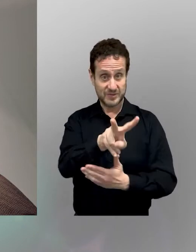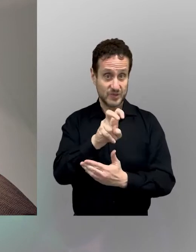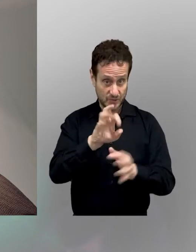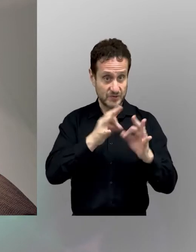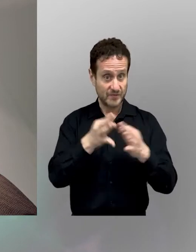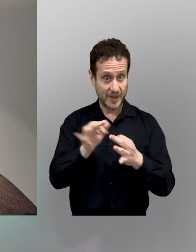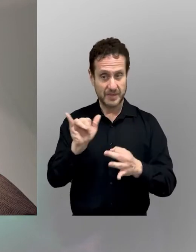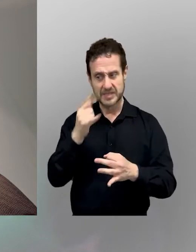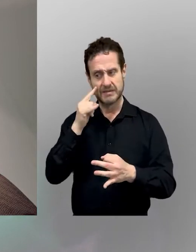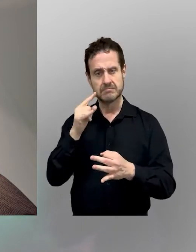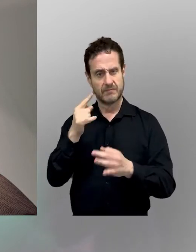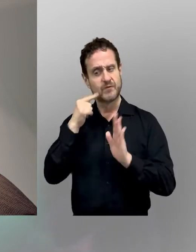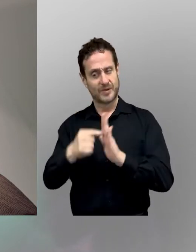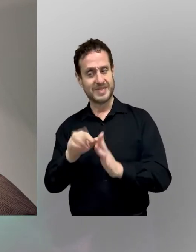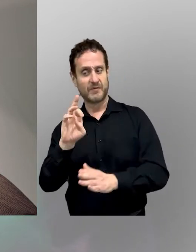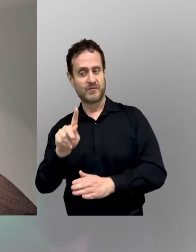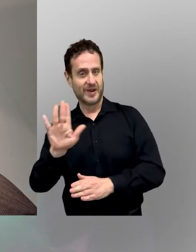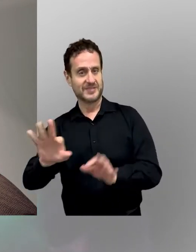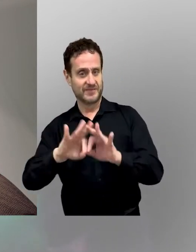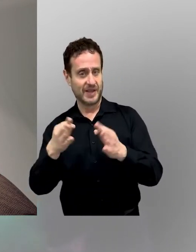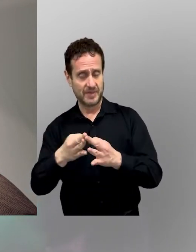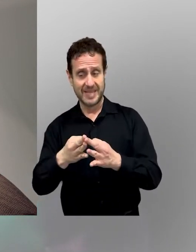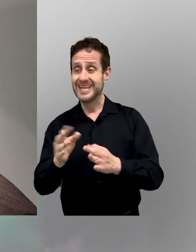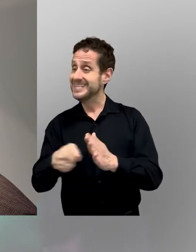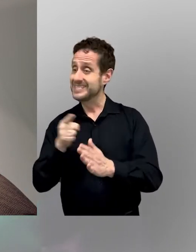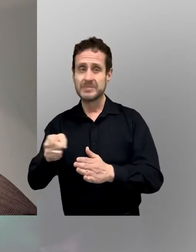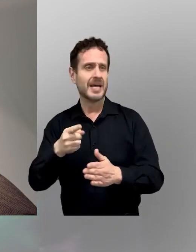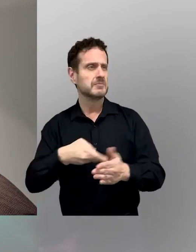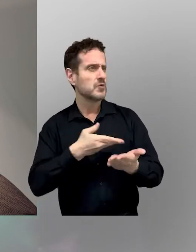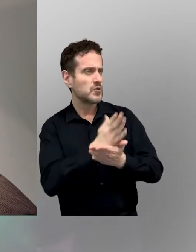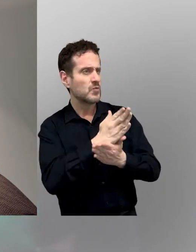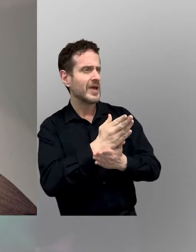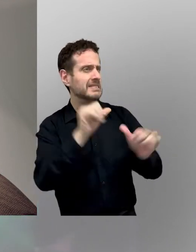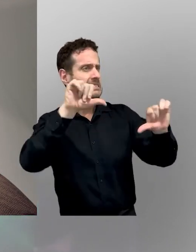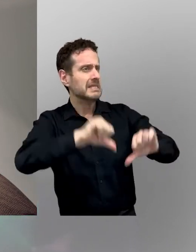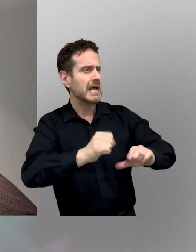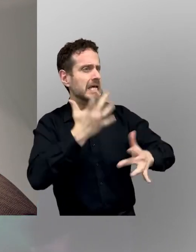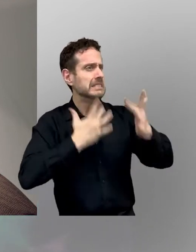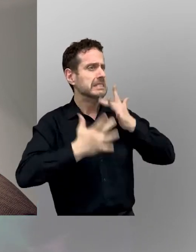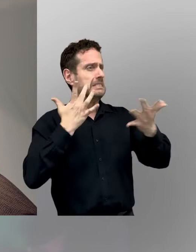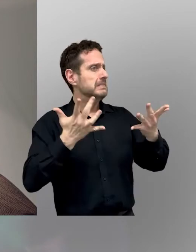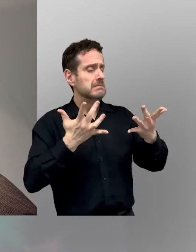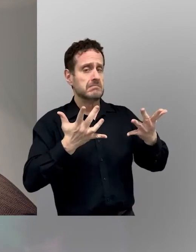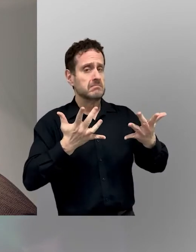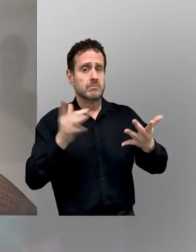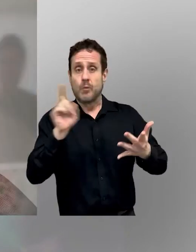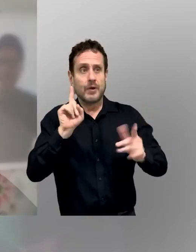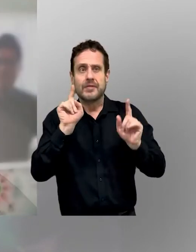1,200 families just like Frank's, who have nowhere else to turn when their rights are denied.